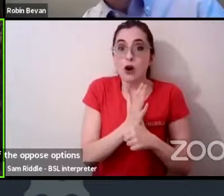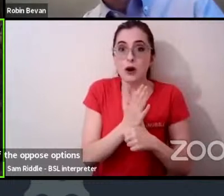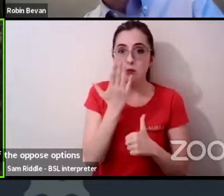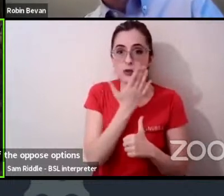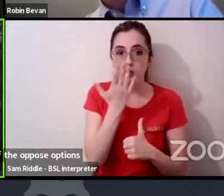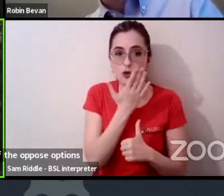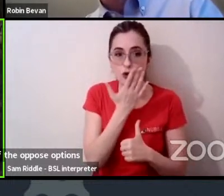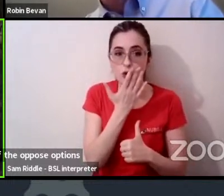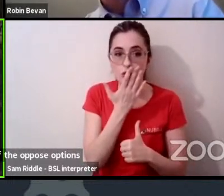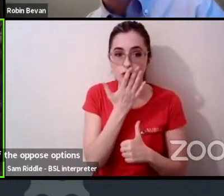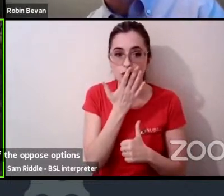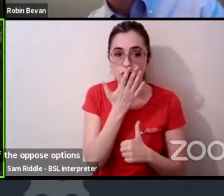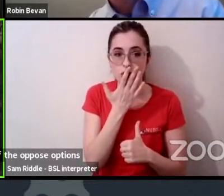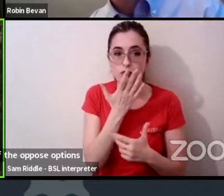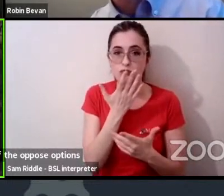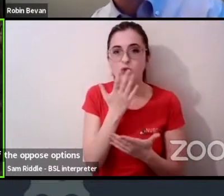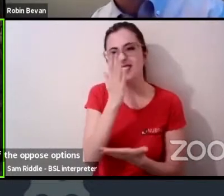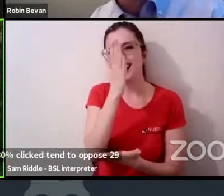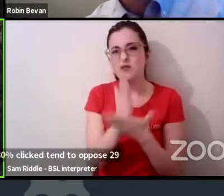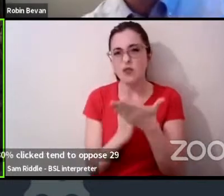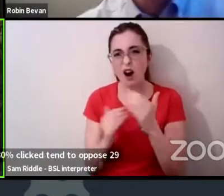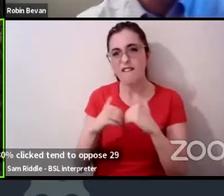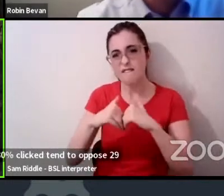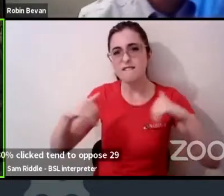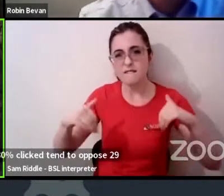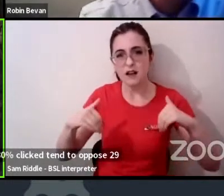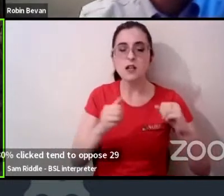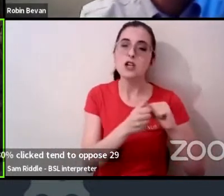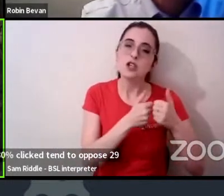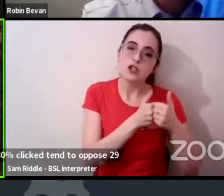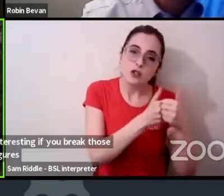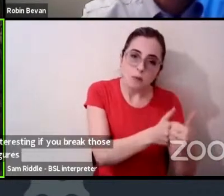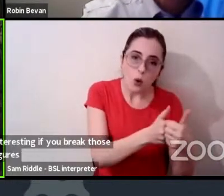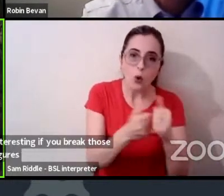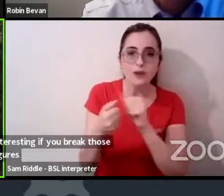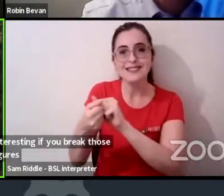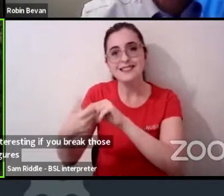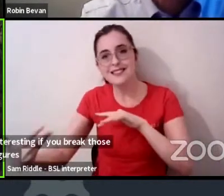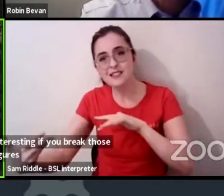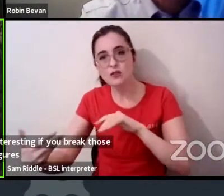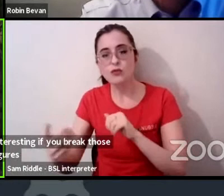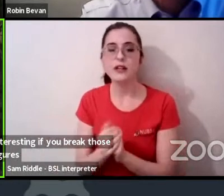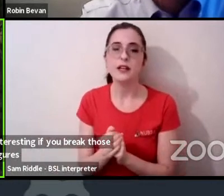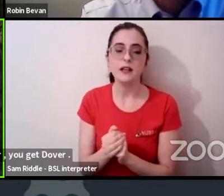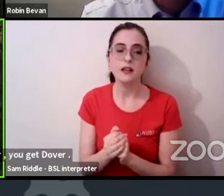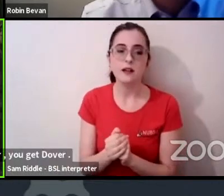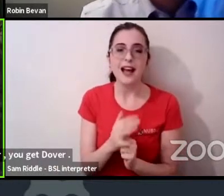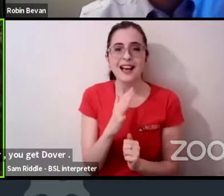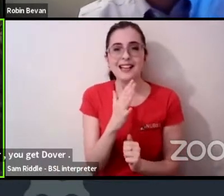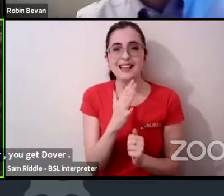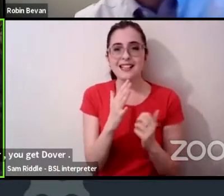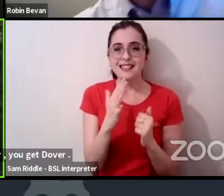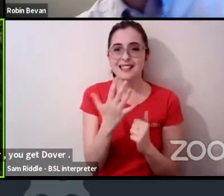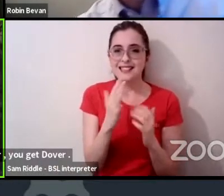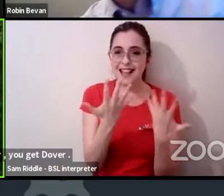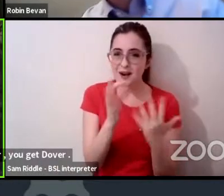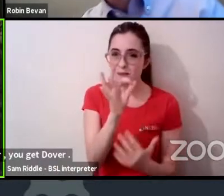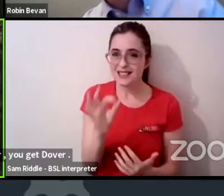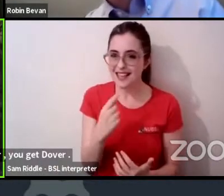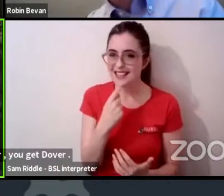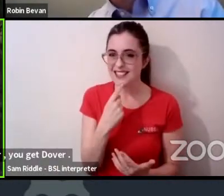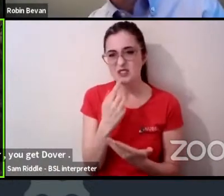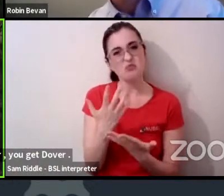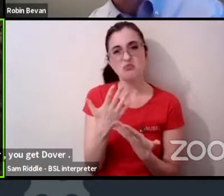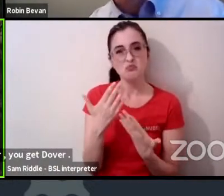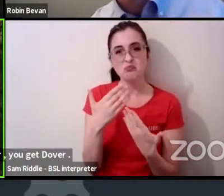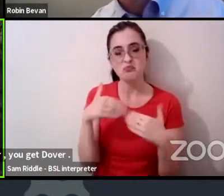there was more or less an even split between people supporting and opposing the government, with about 10% with no opinion either